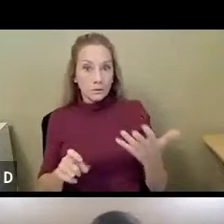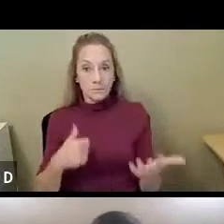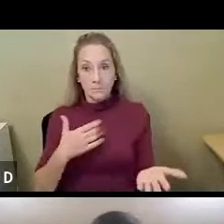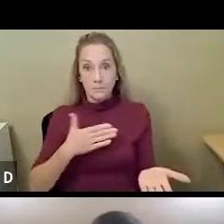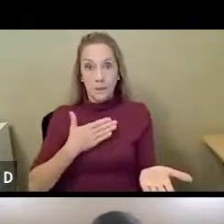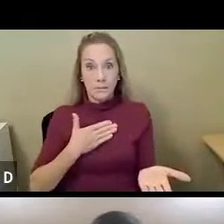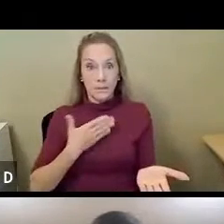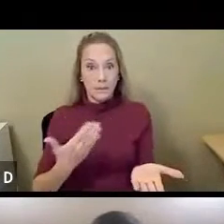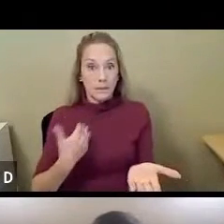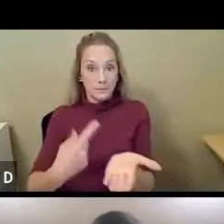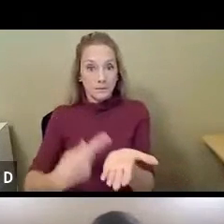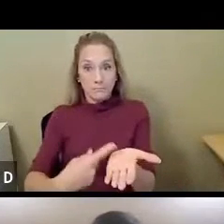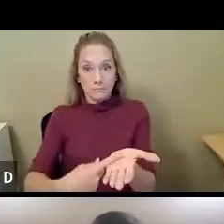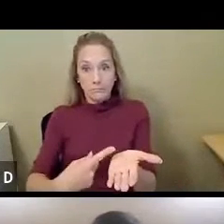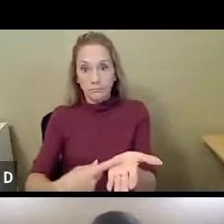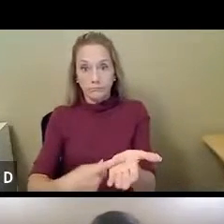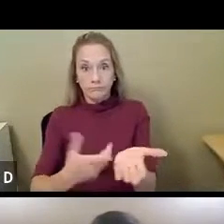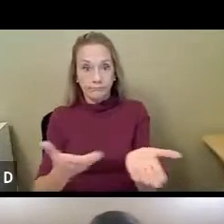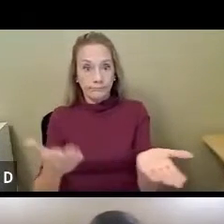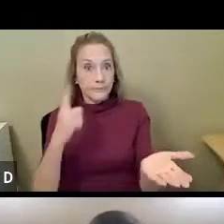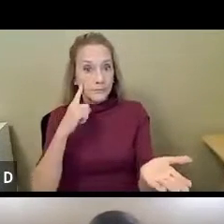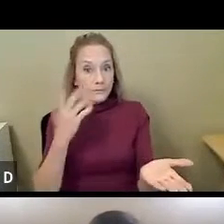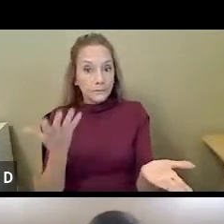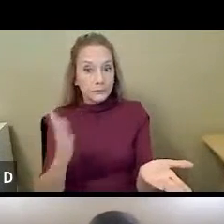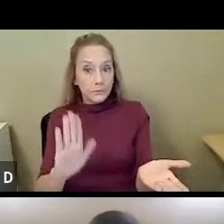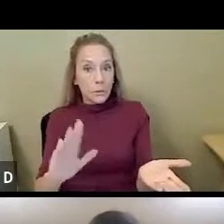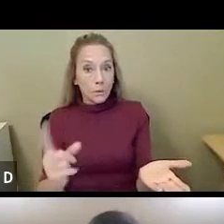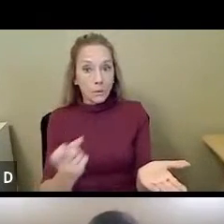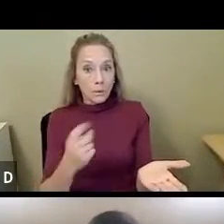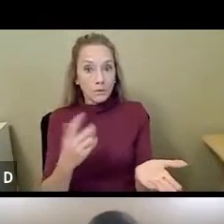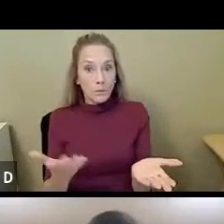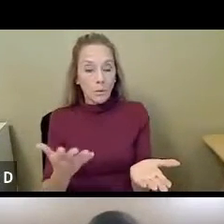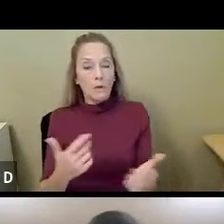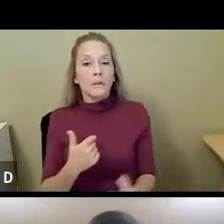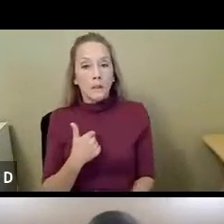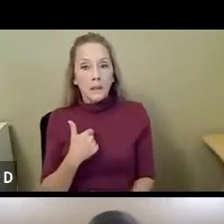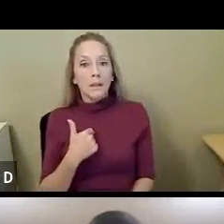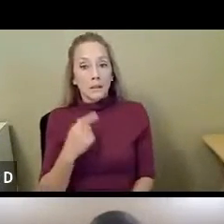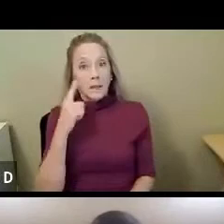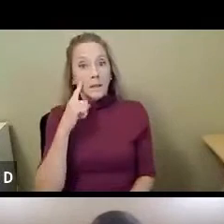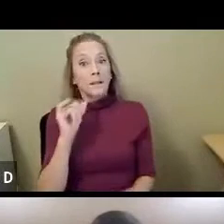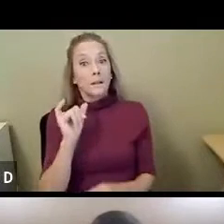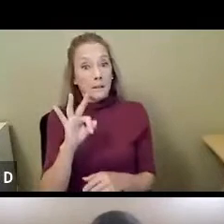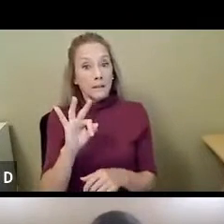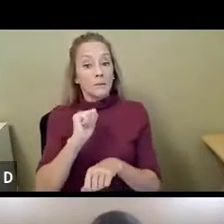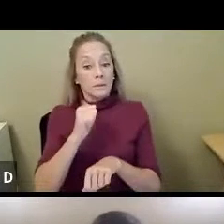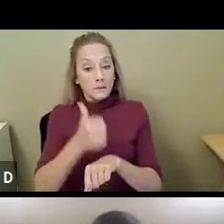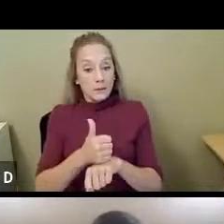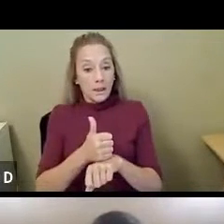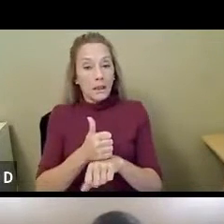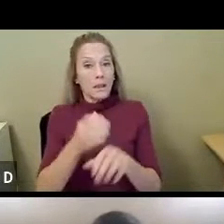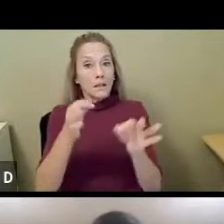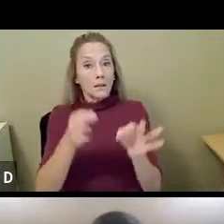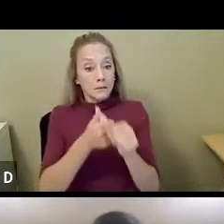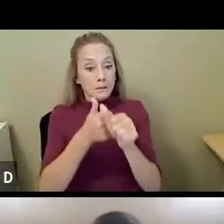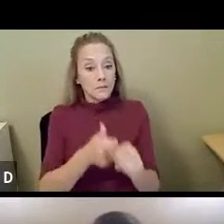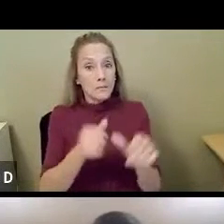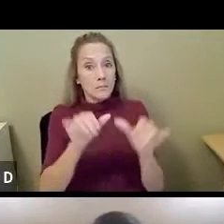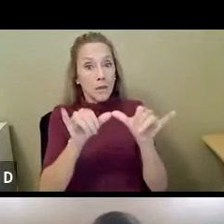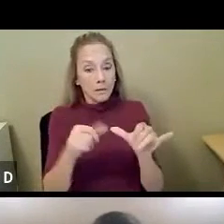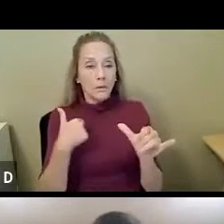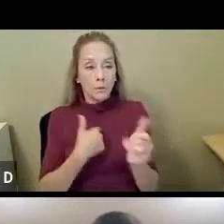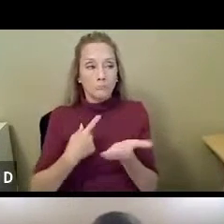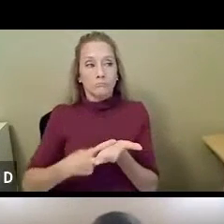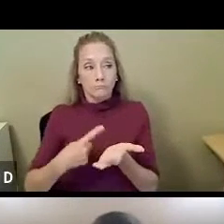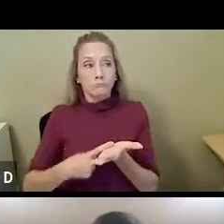have discussions about that and hear what your questions are. But I do believe if we're going to set some metrics, I think we've been talking about this